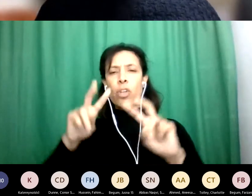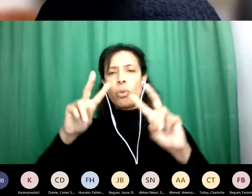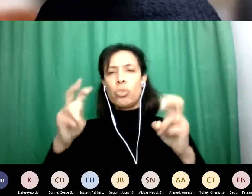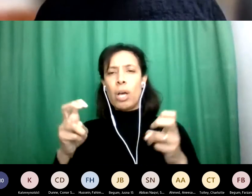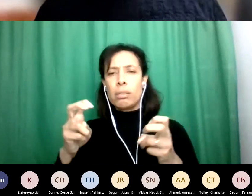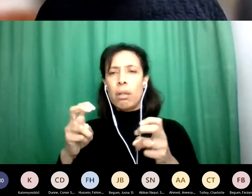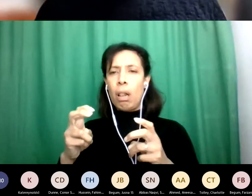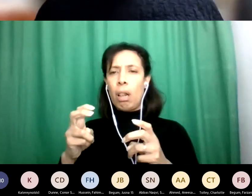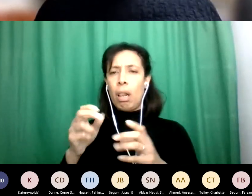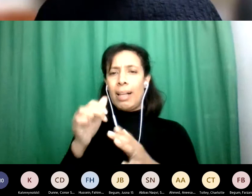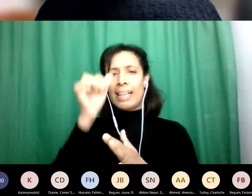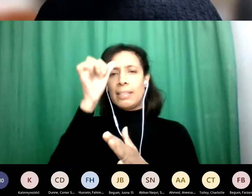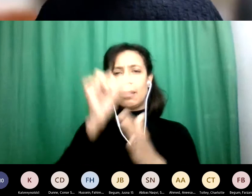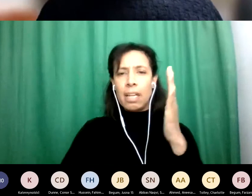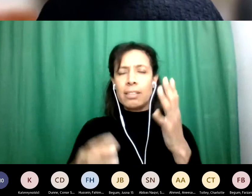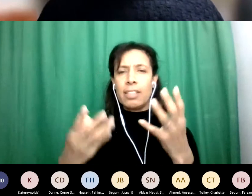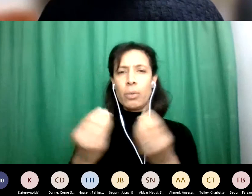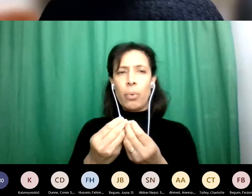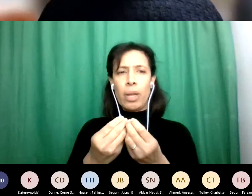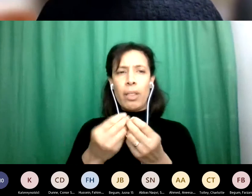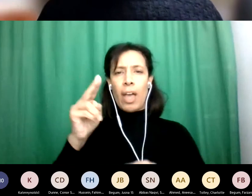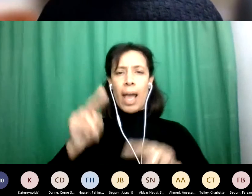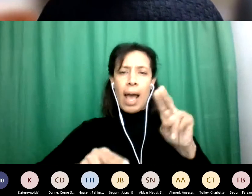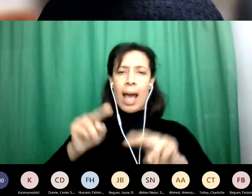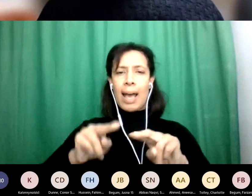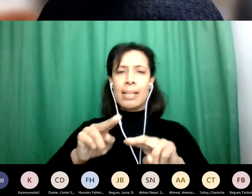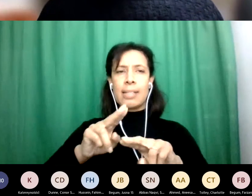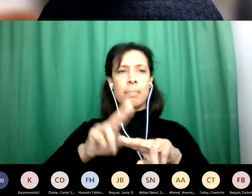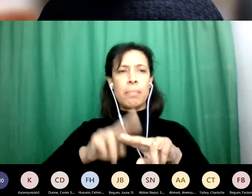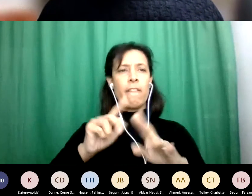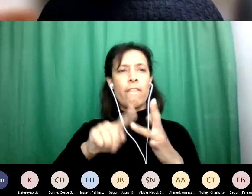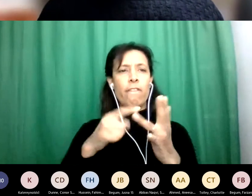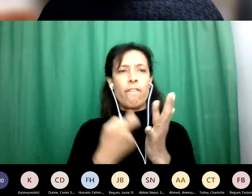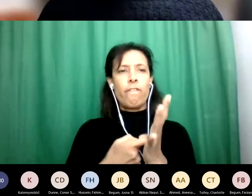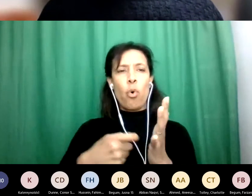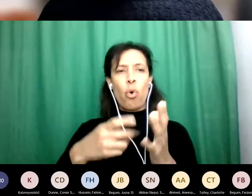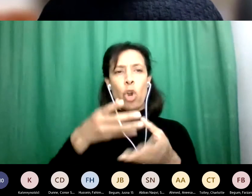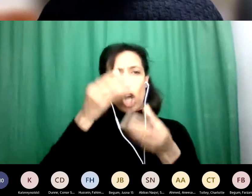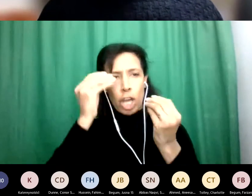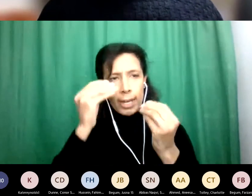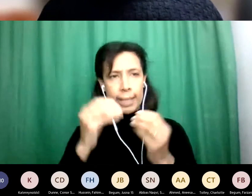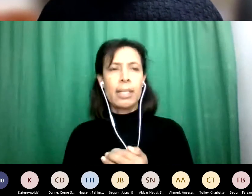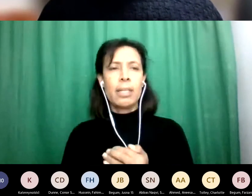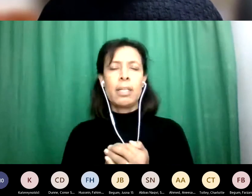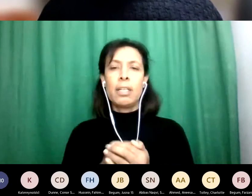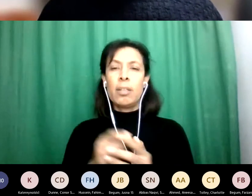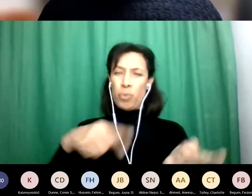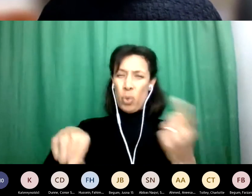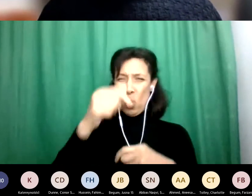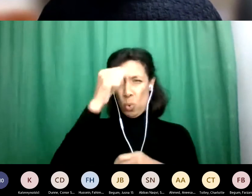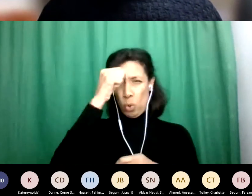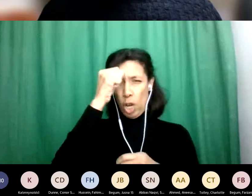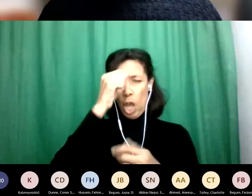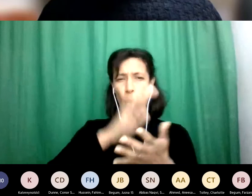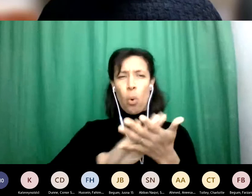as you know, because you are now in the third year and you've been using LSBU Harvard referencing now